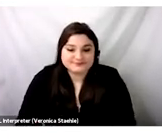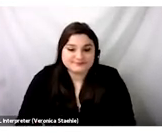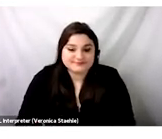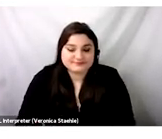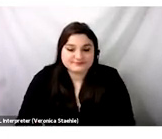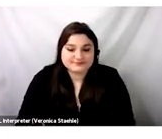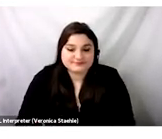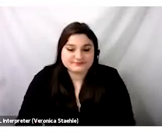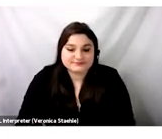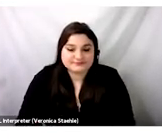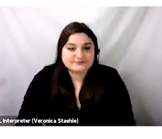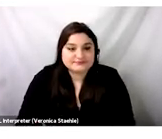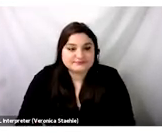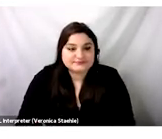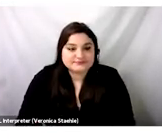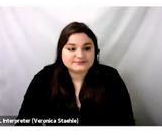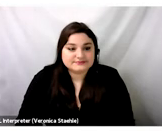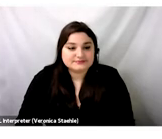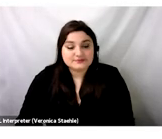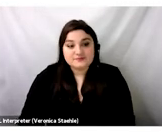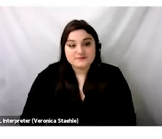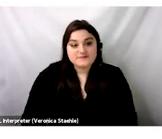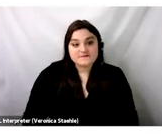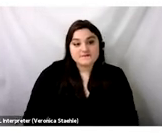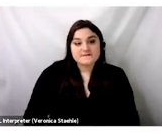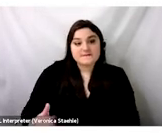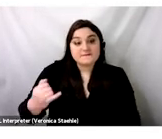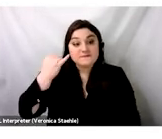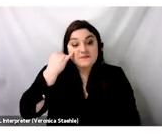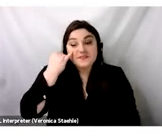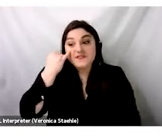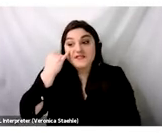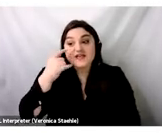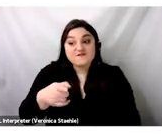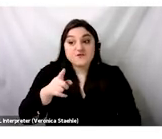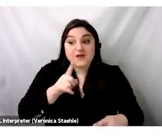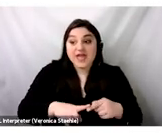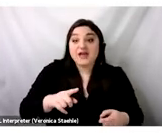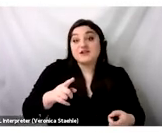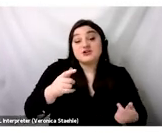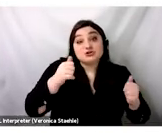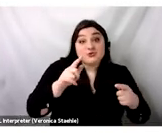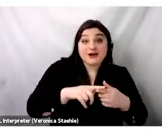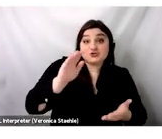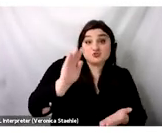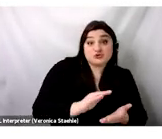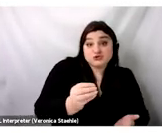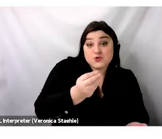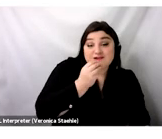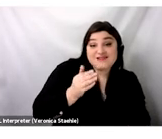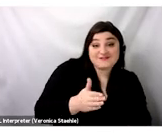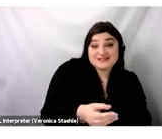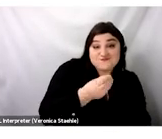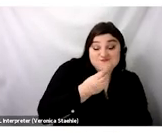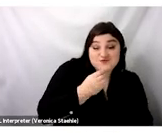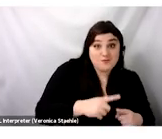social justice problem. You know, as I mentioned, limiting our consumption of seafood. Some people really can't do that. And,